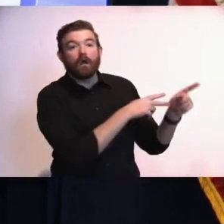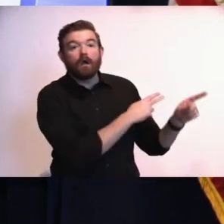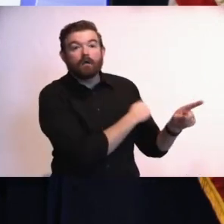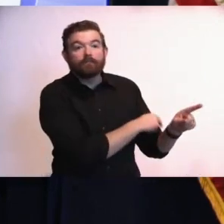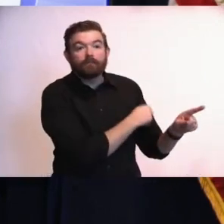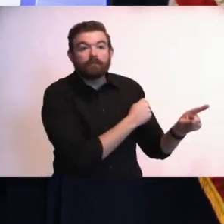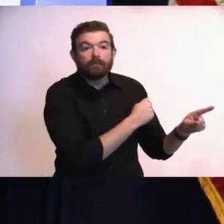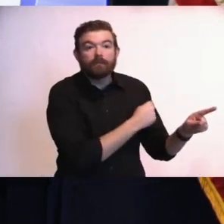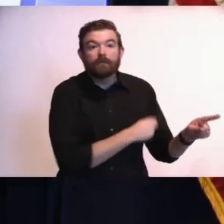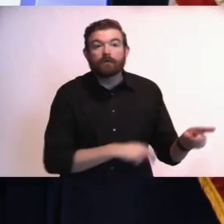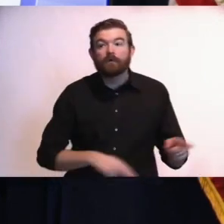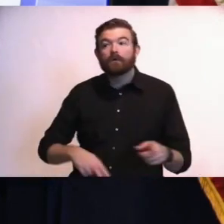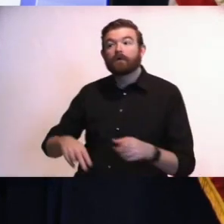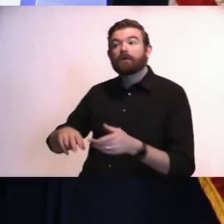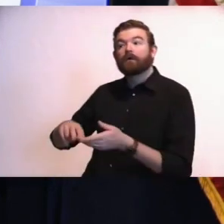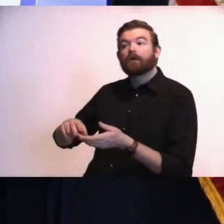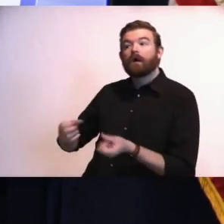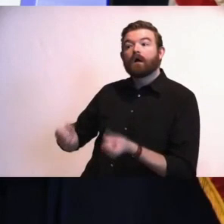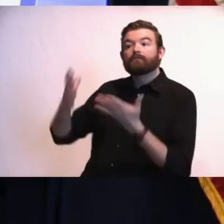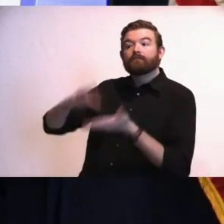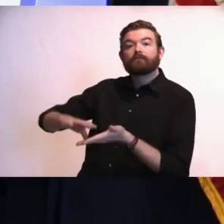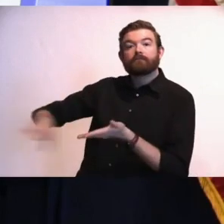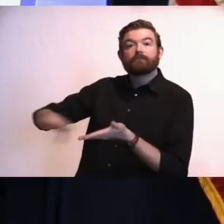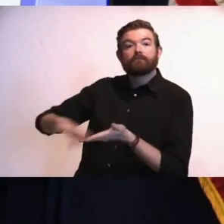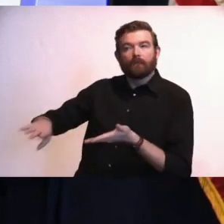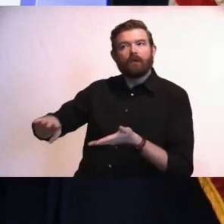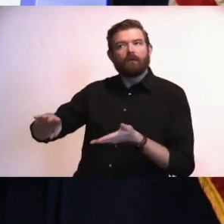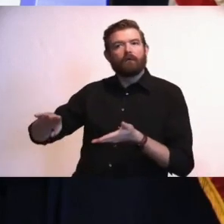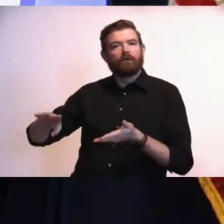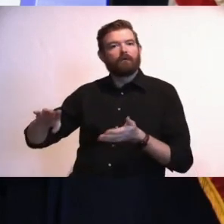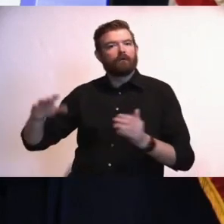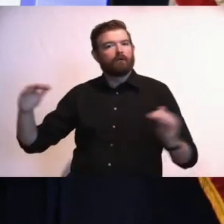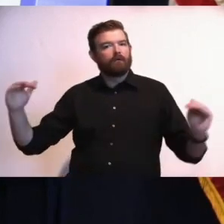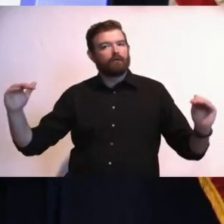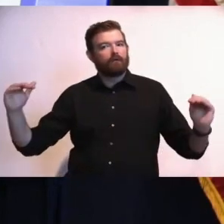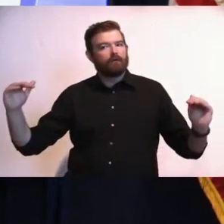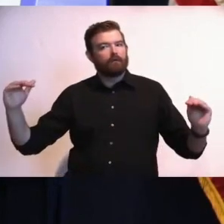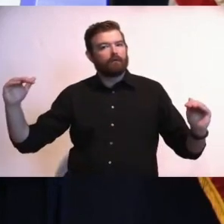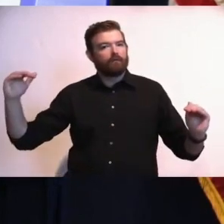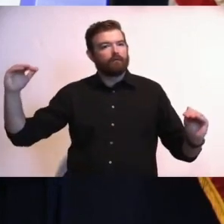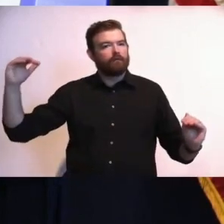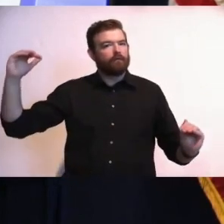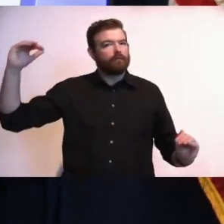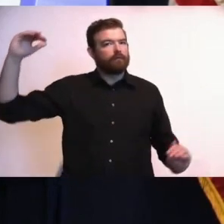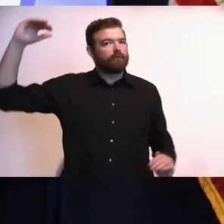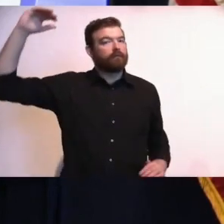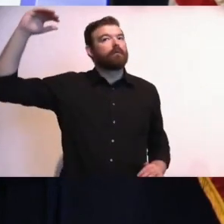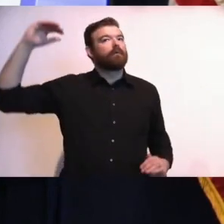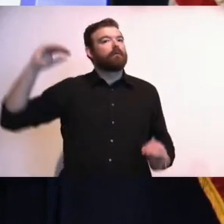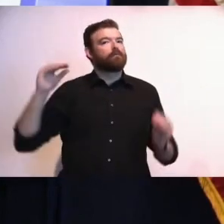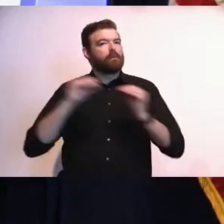seen that in a couple of weeks. So it may change, but we are preparing.